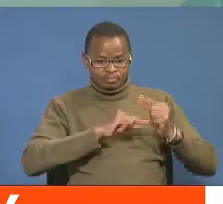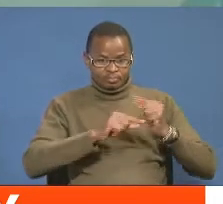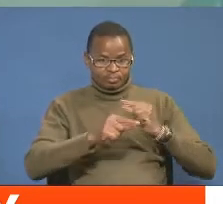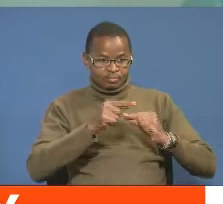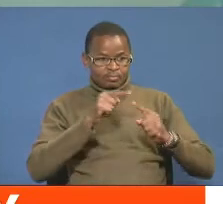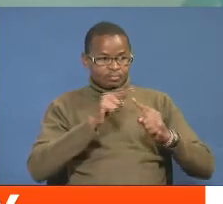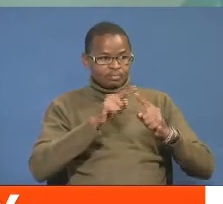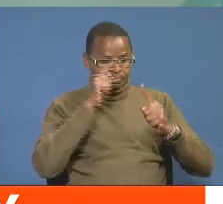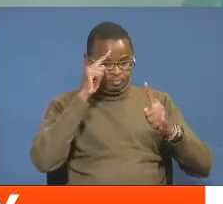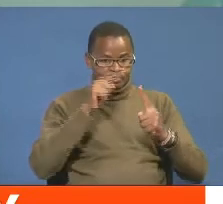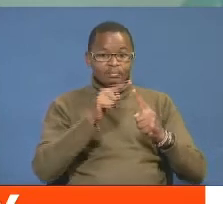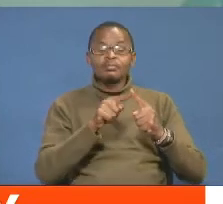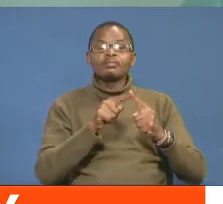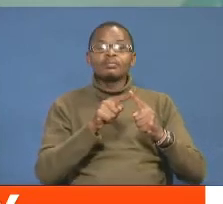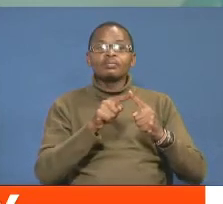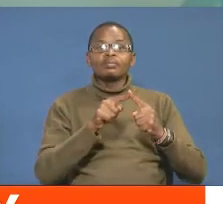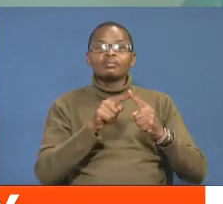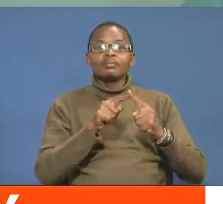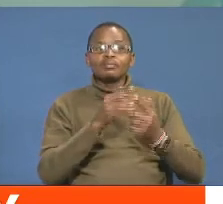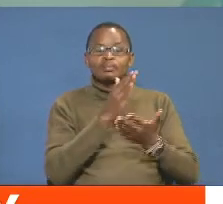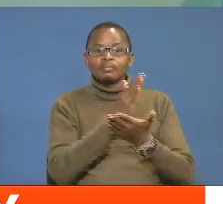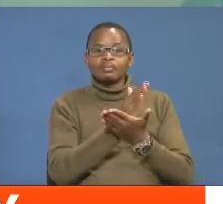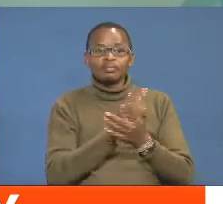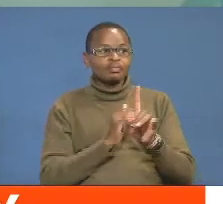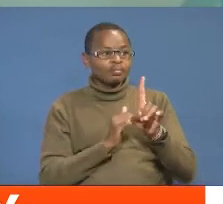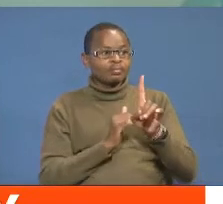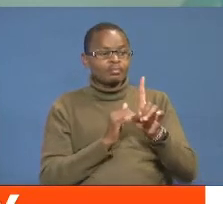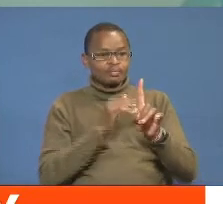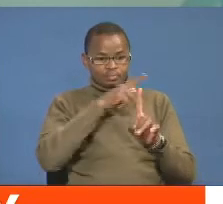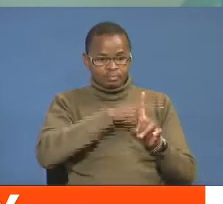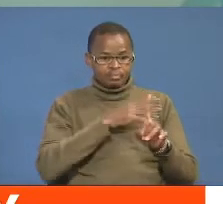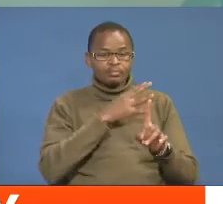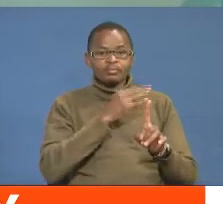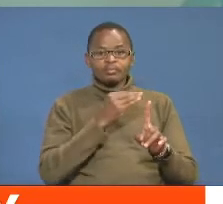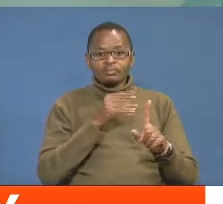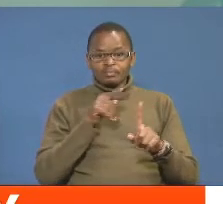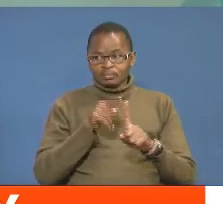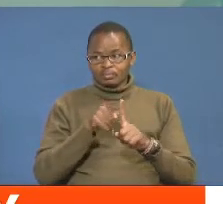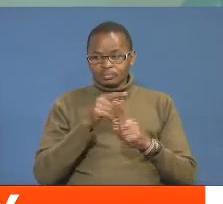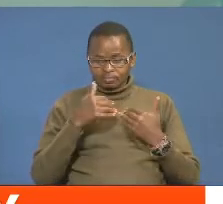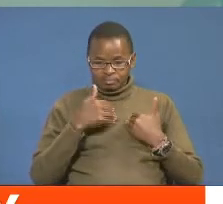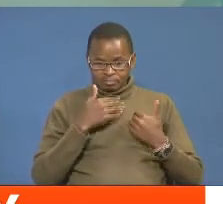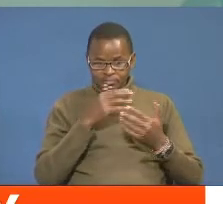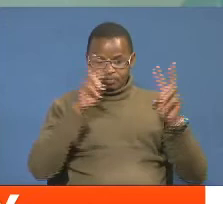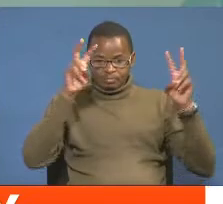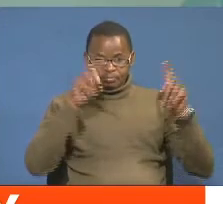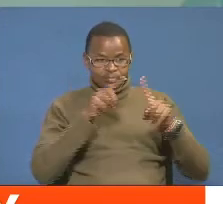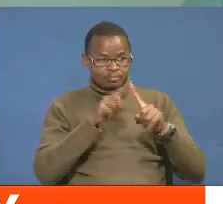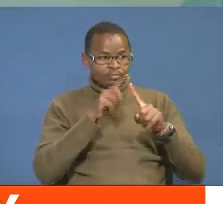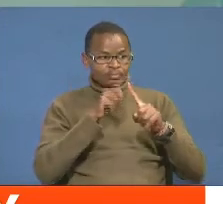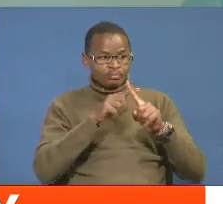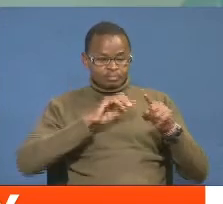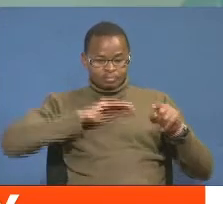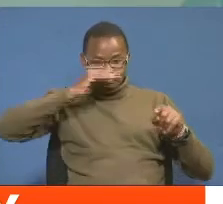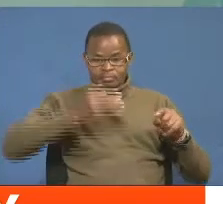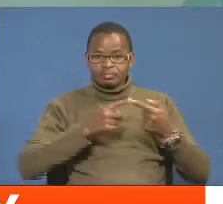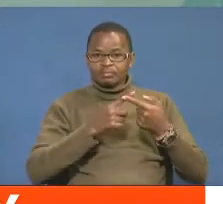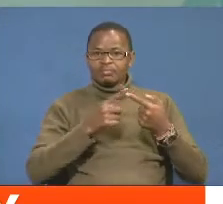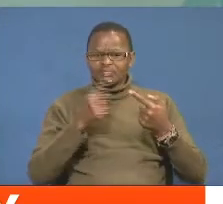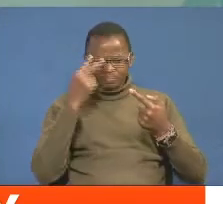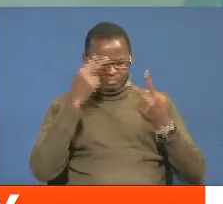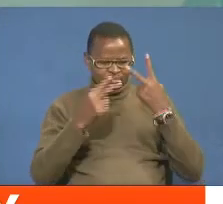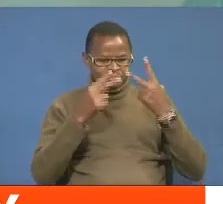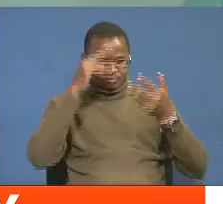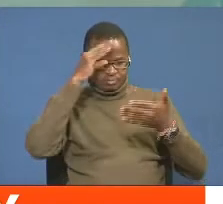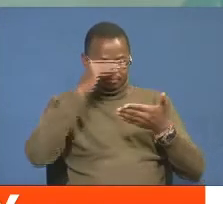antibodies that's going to target the syncytin 1 protein, and this is going to have some issues when it comes to pregnancy. But when you look at